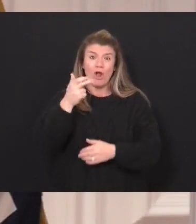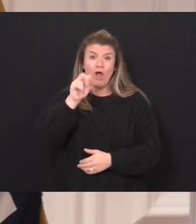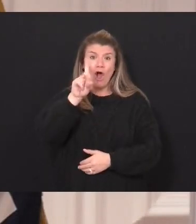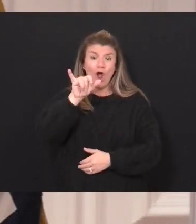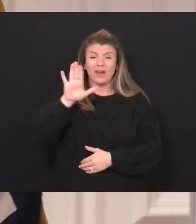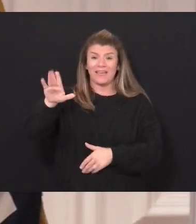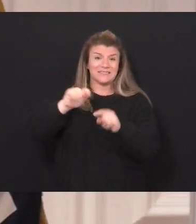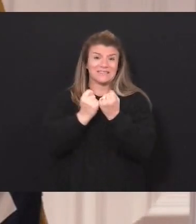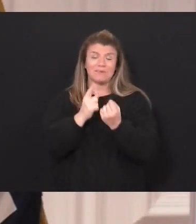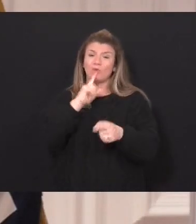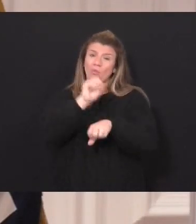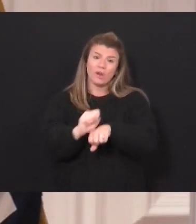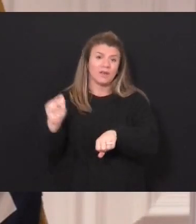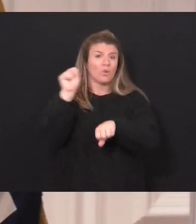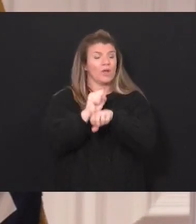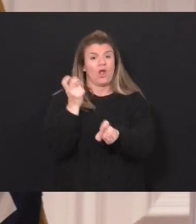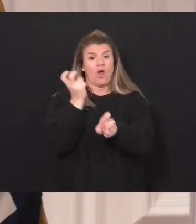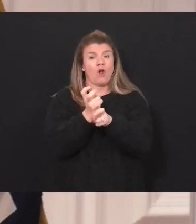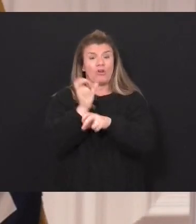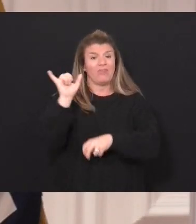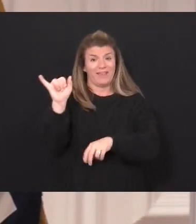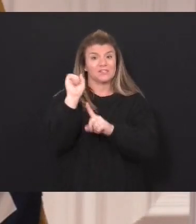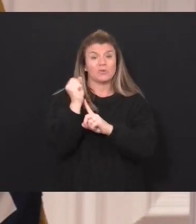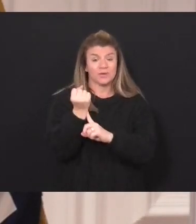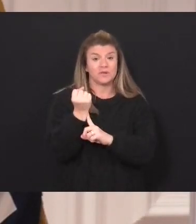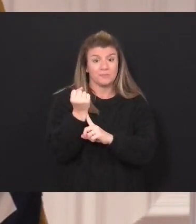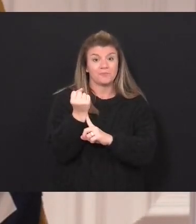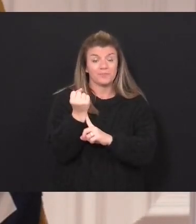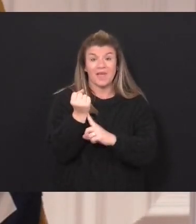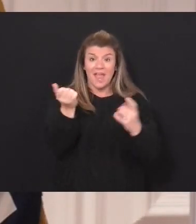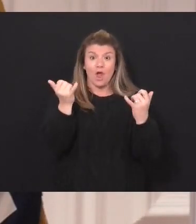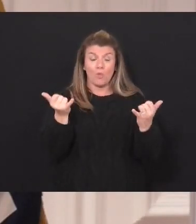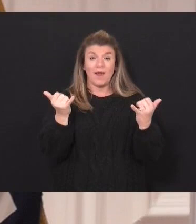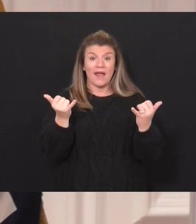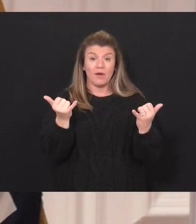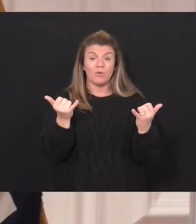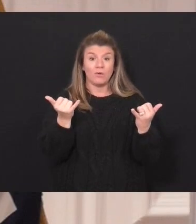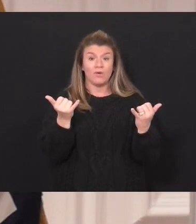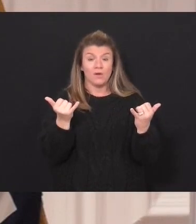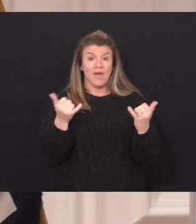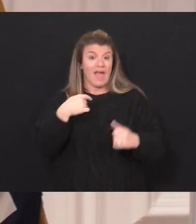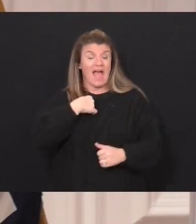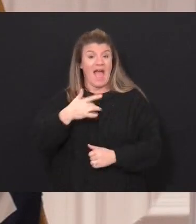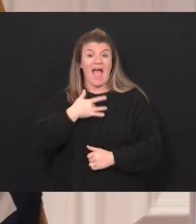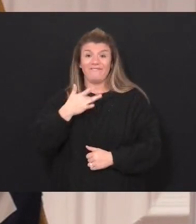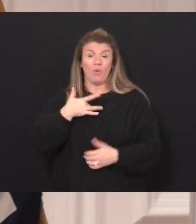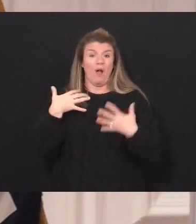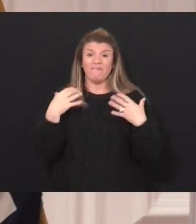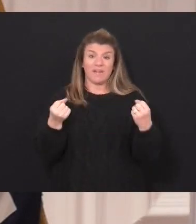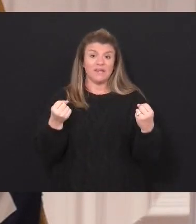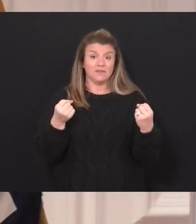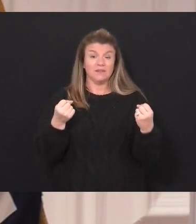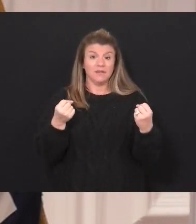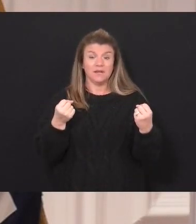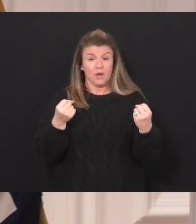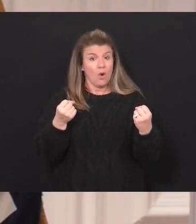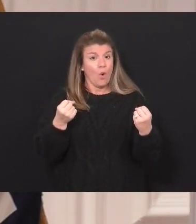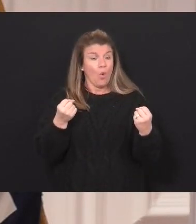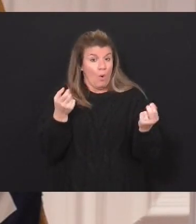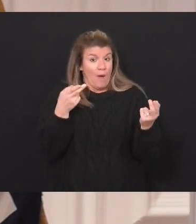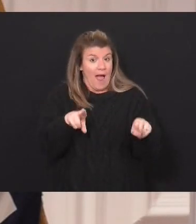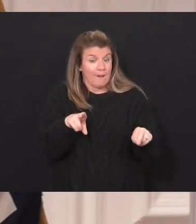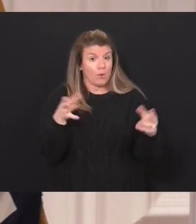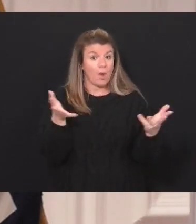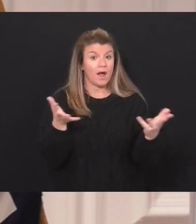on it really hard, and right now, I feel confident that what's going to